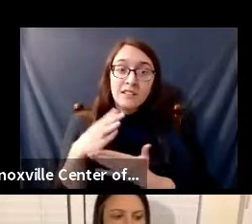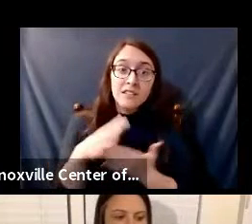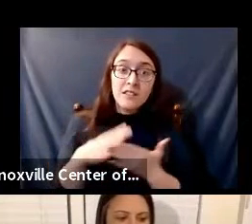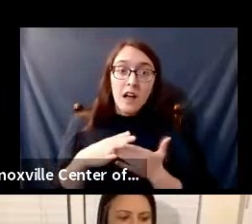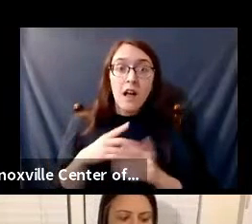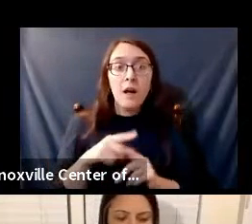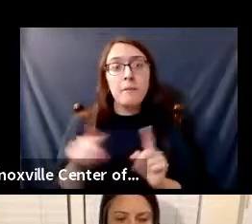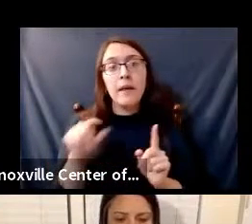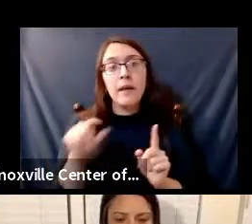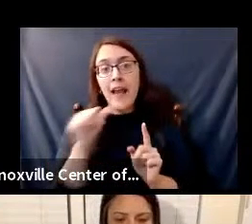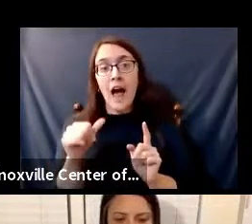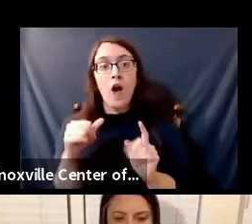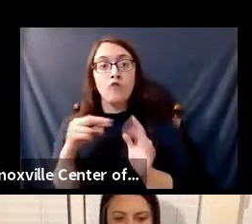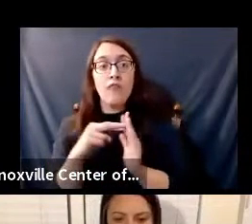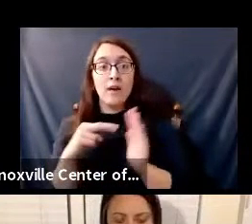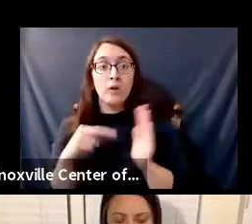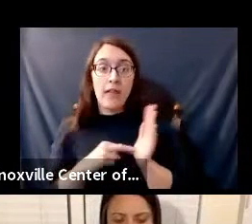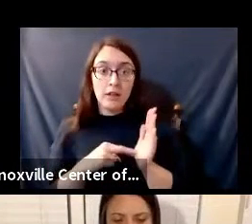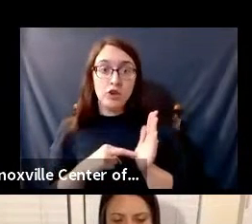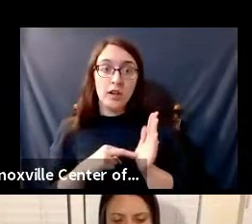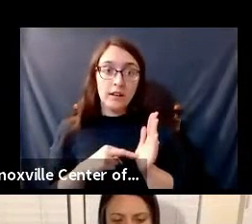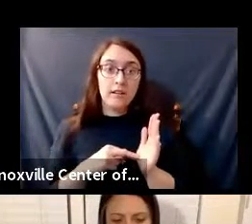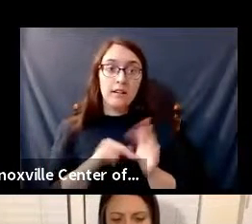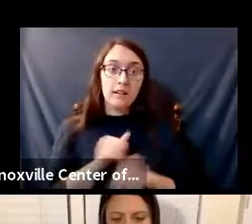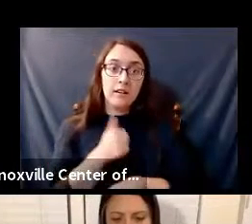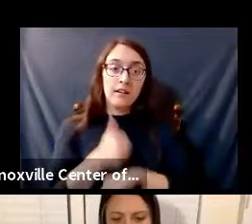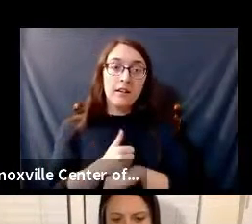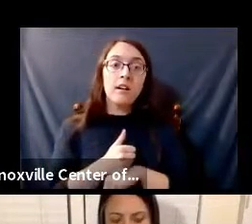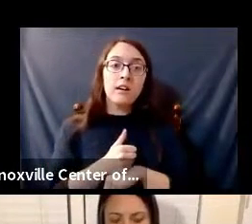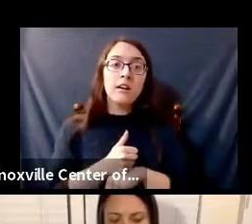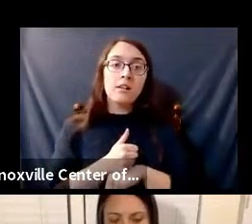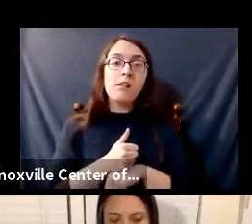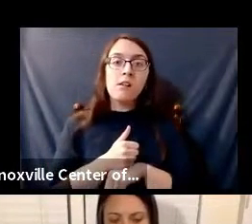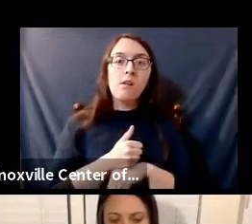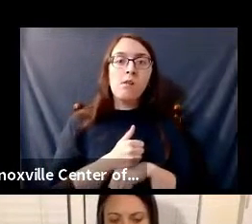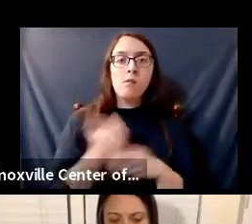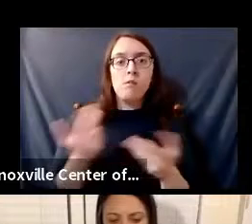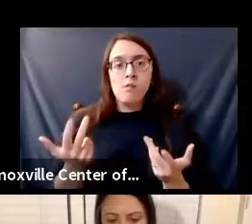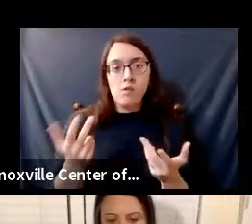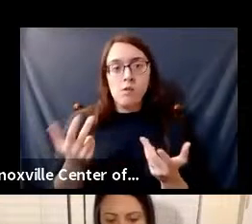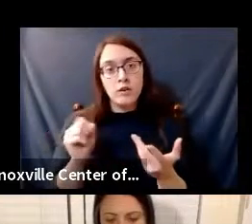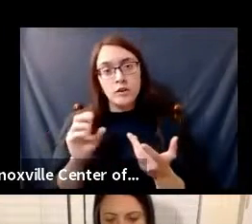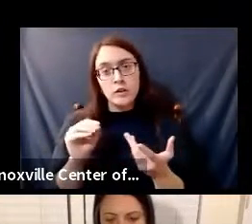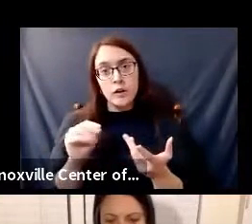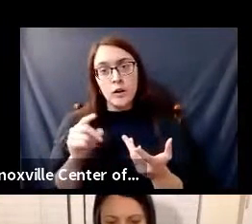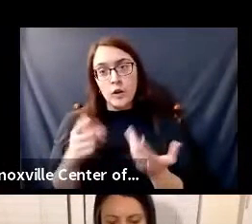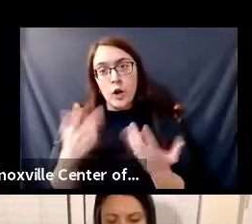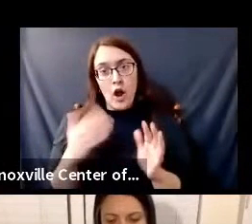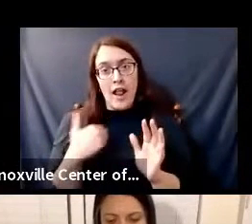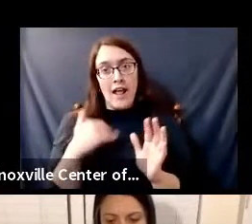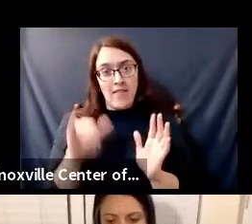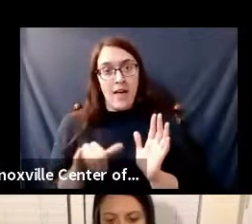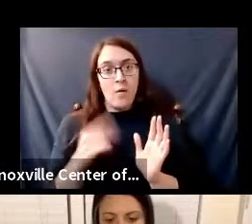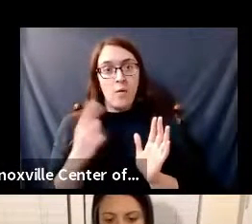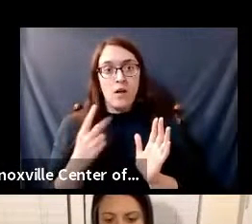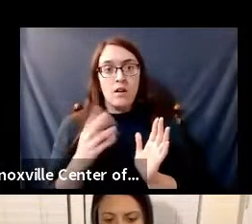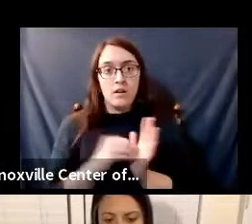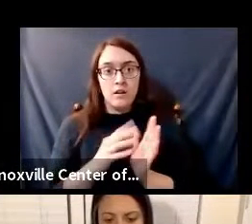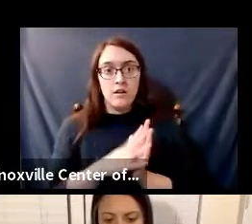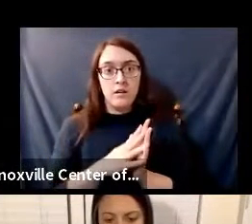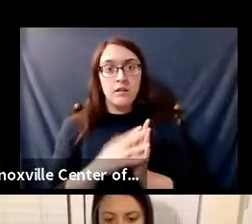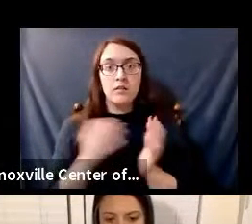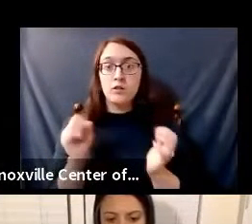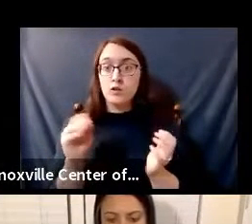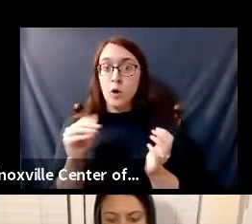necessarily a regulation per se. So at least we've already got that on the books. Okay, so